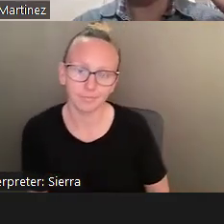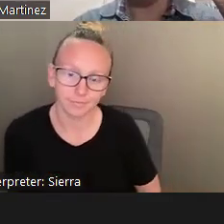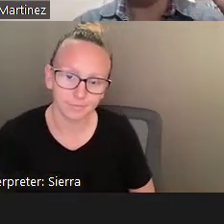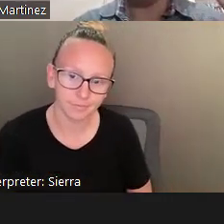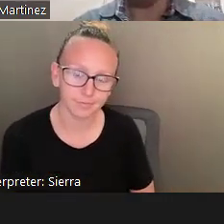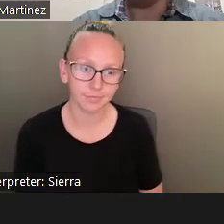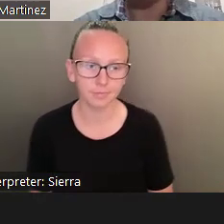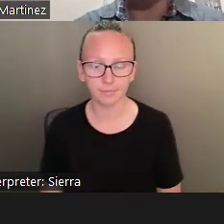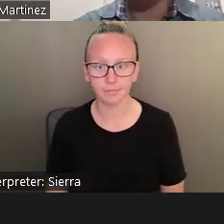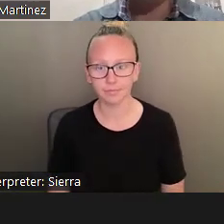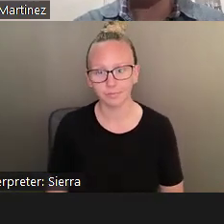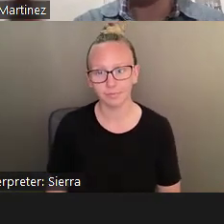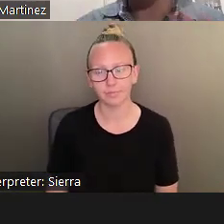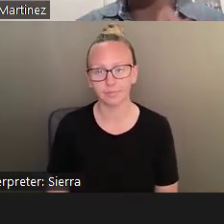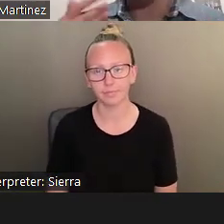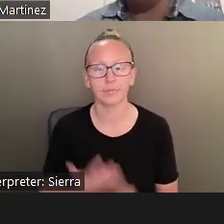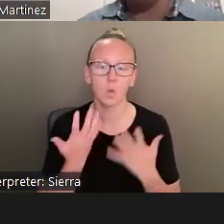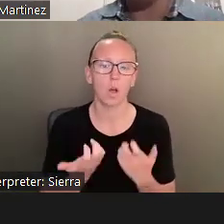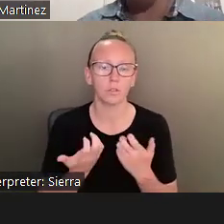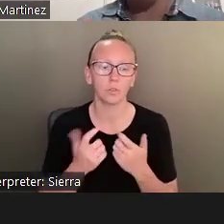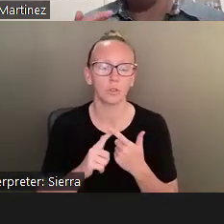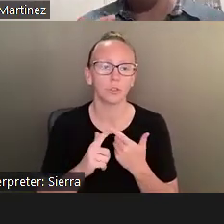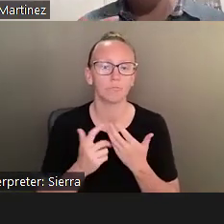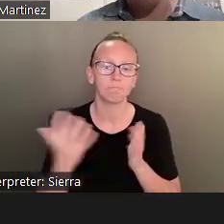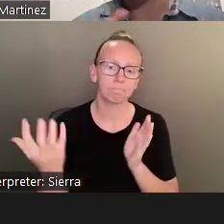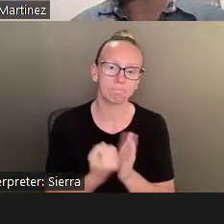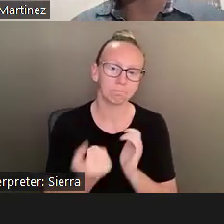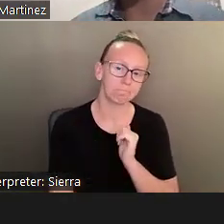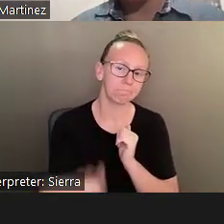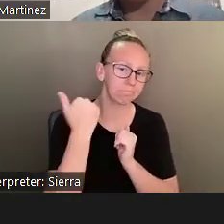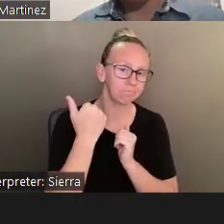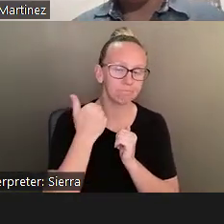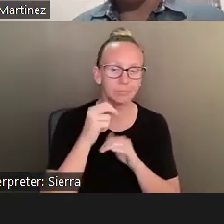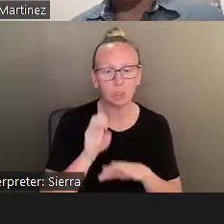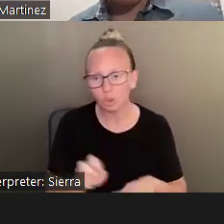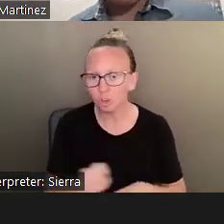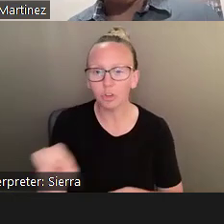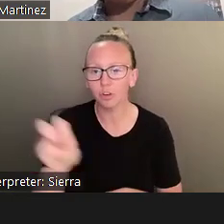to take you on a little bit of a journey of what led to that